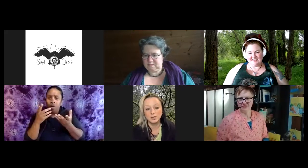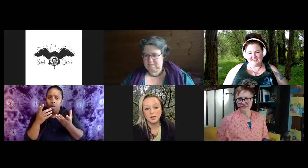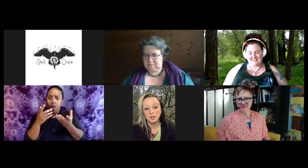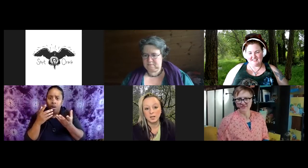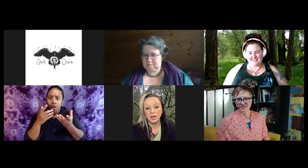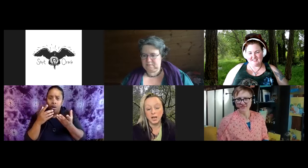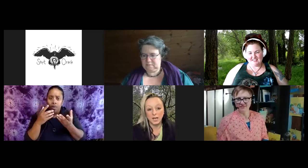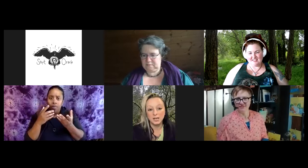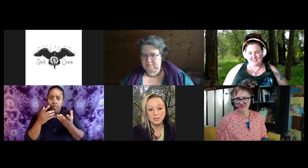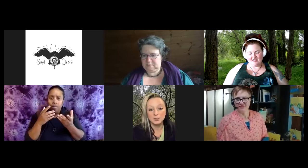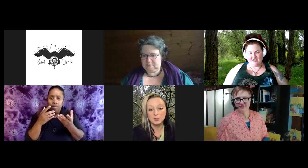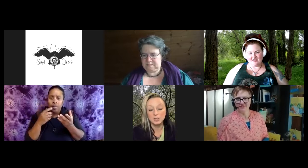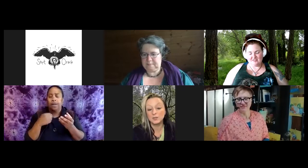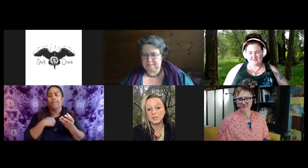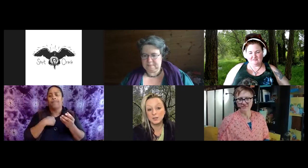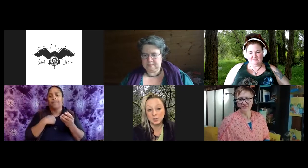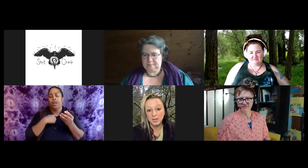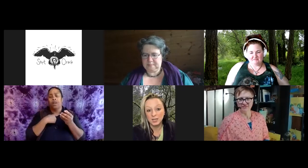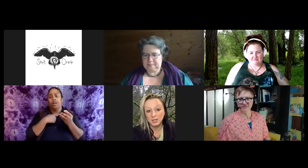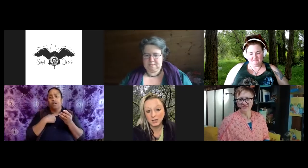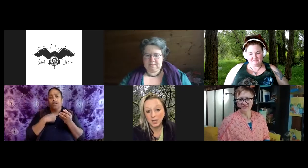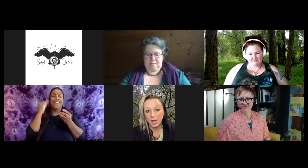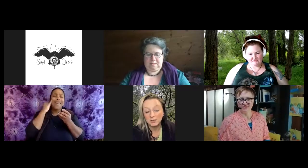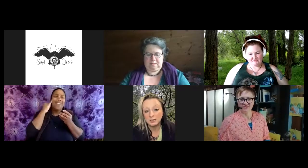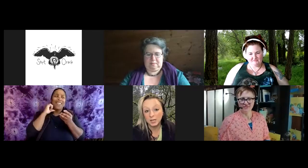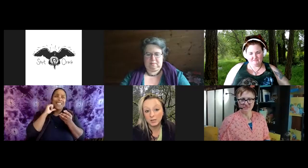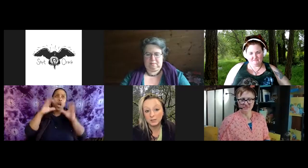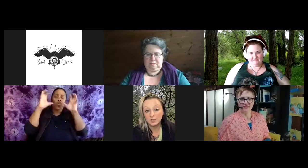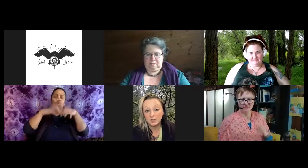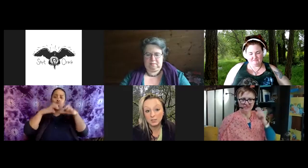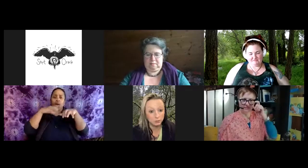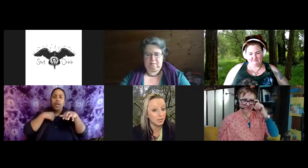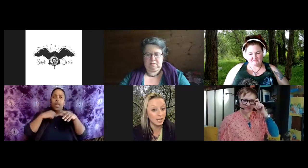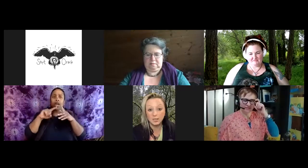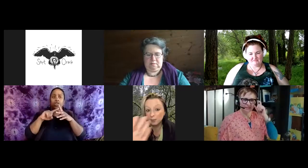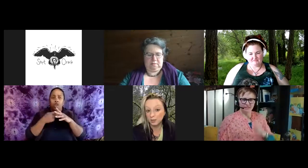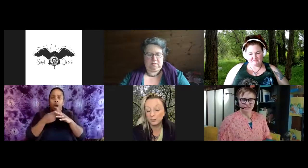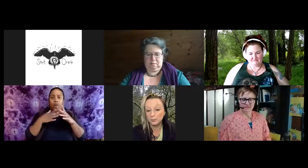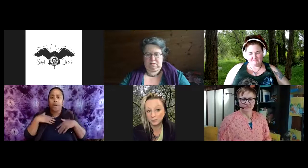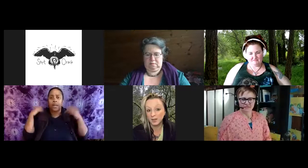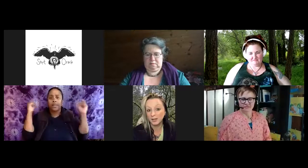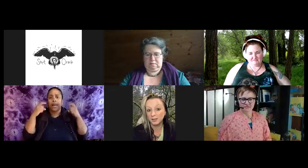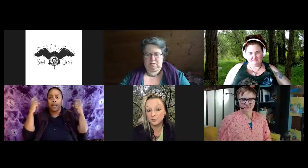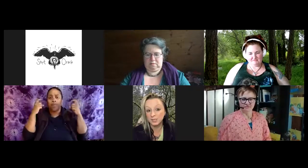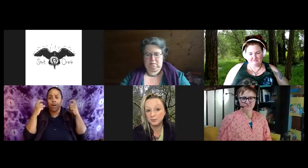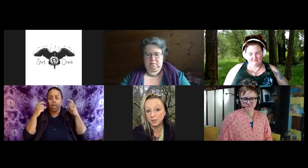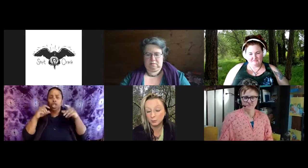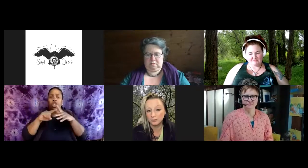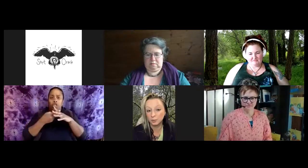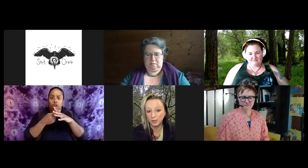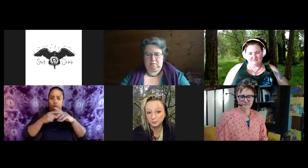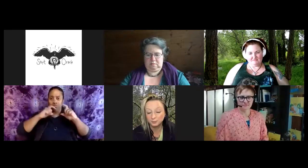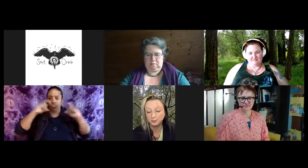So I usually, if it's not raining, I start my festivities with lighting a bale fire the